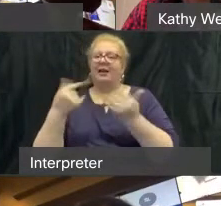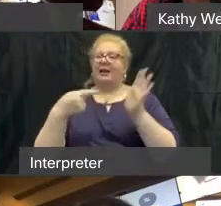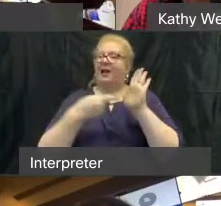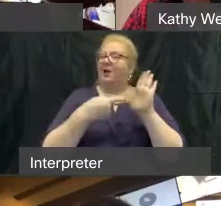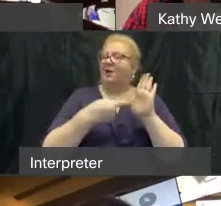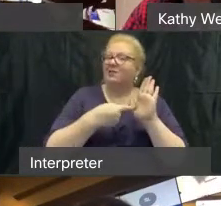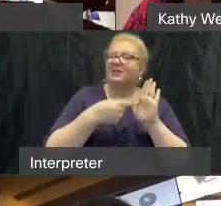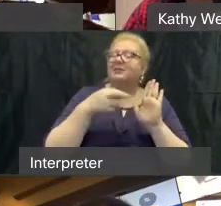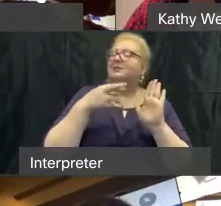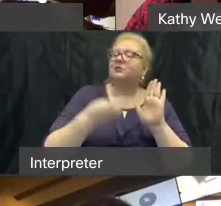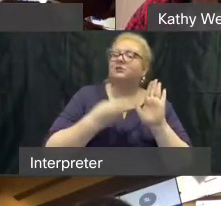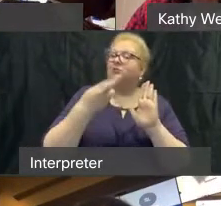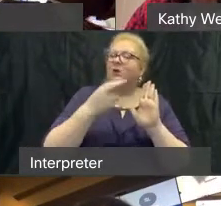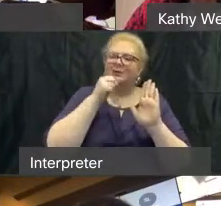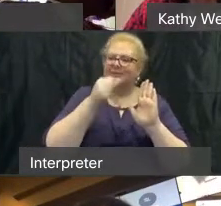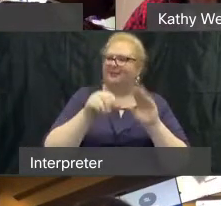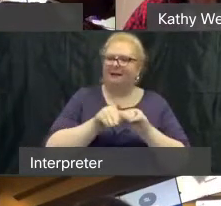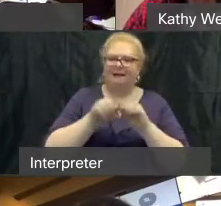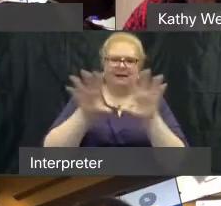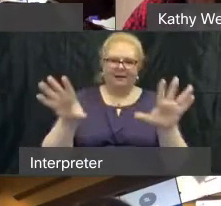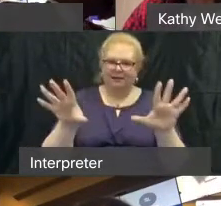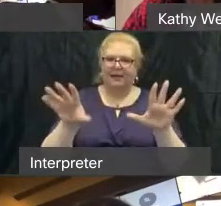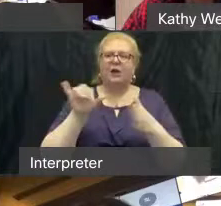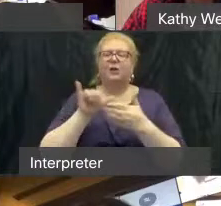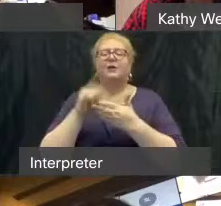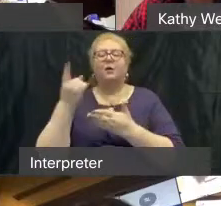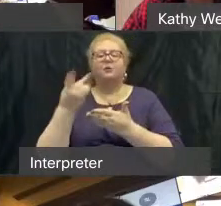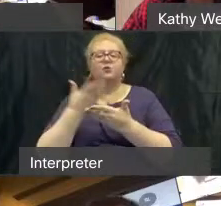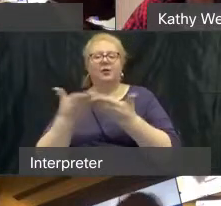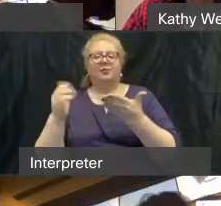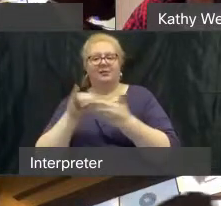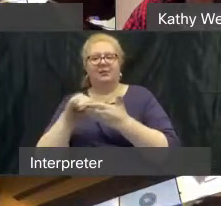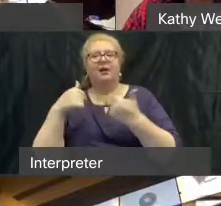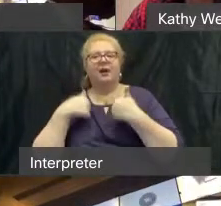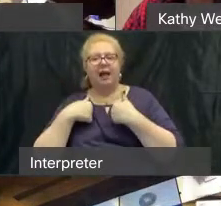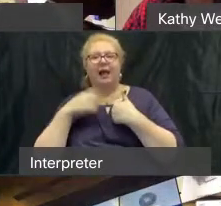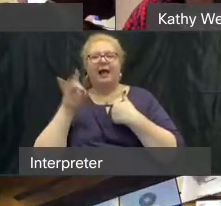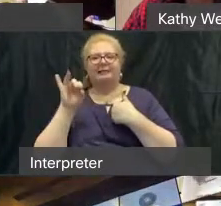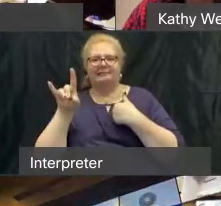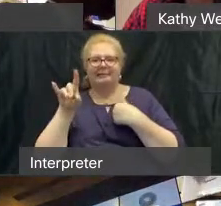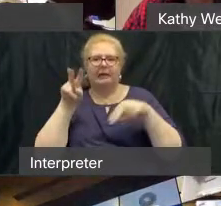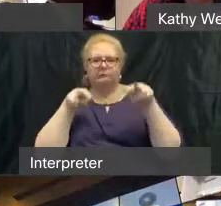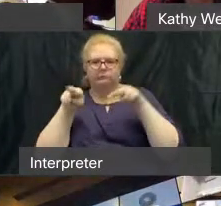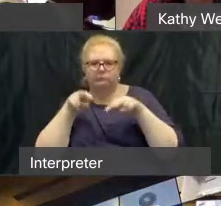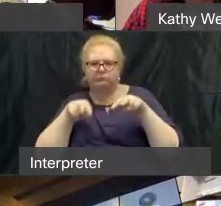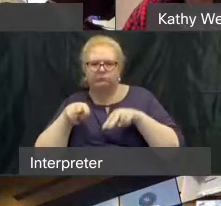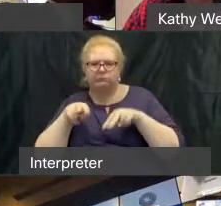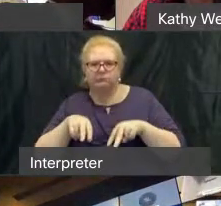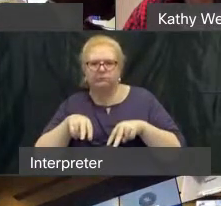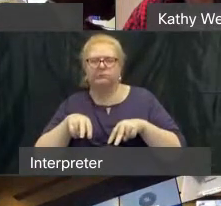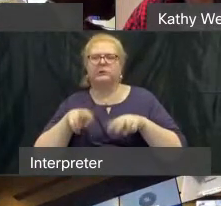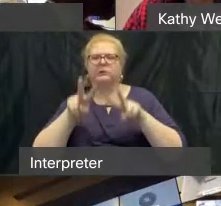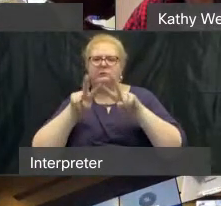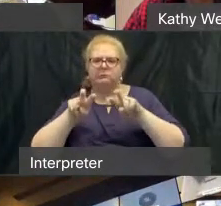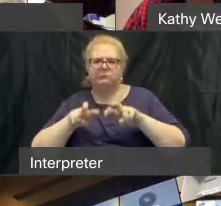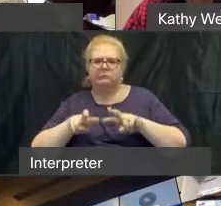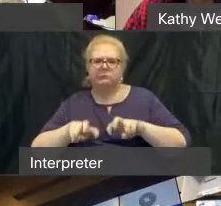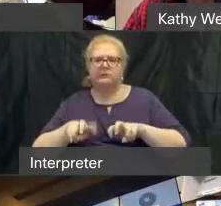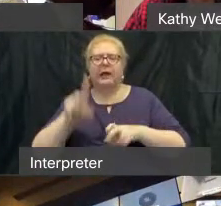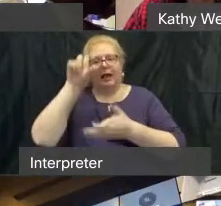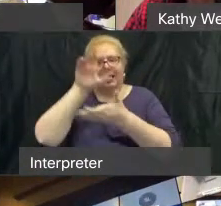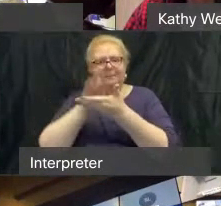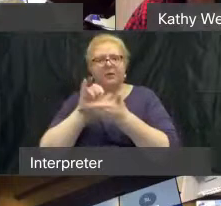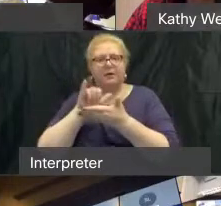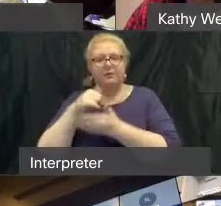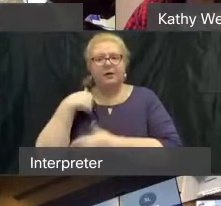was one of the things that I was looking at. And I believe that we also